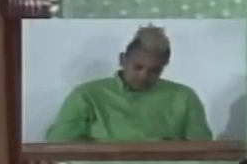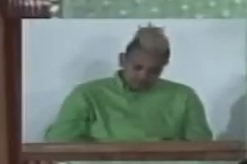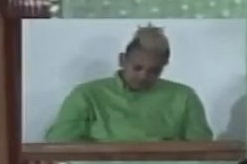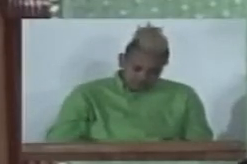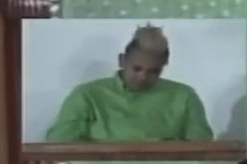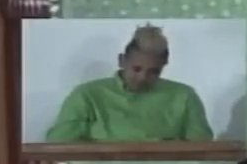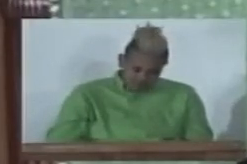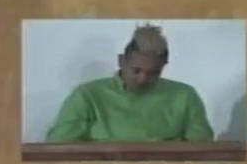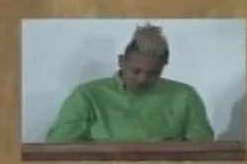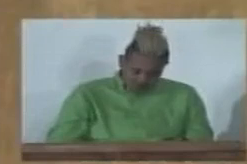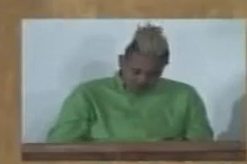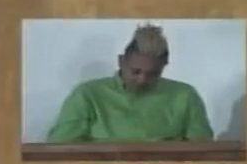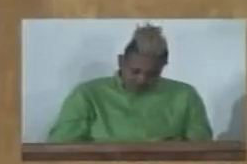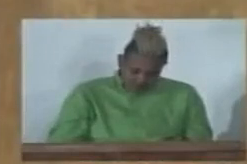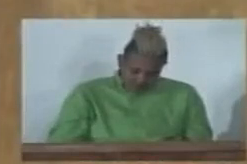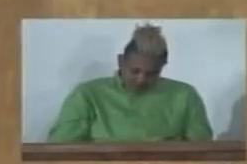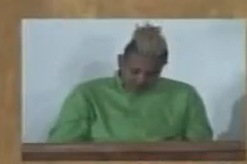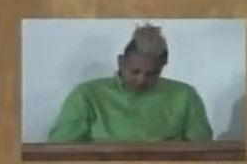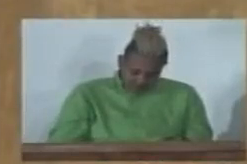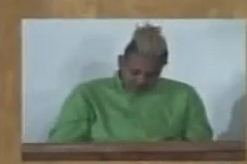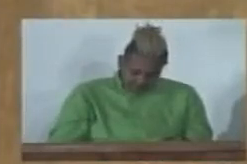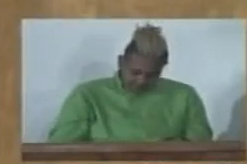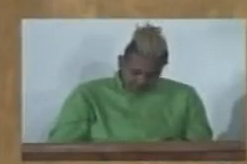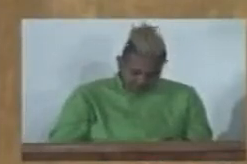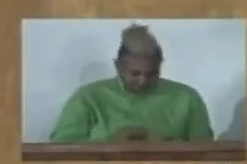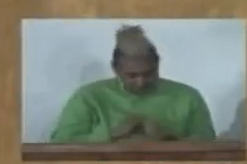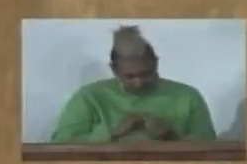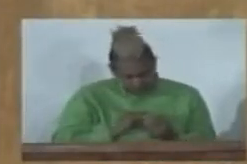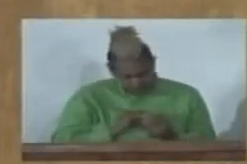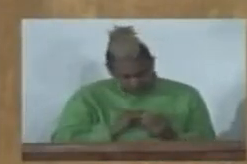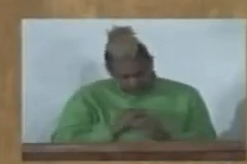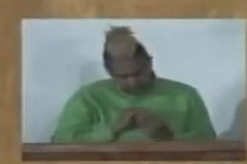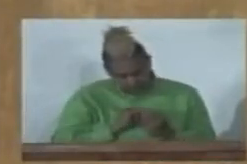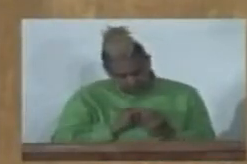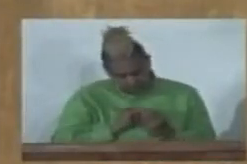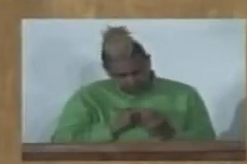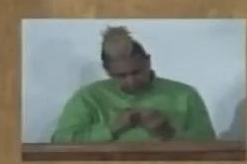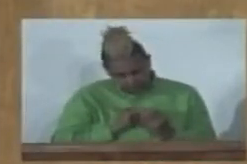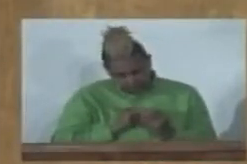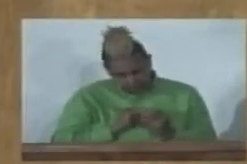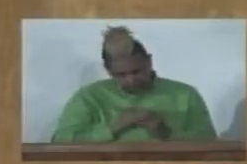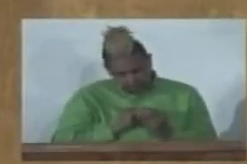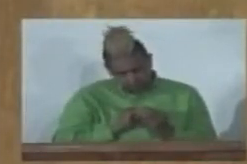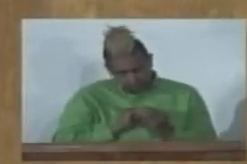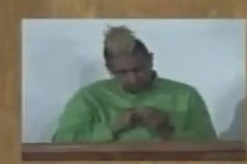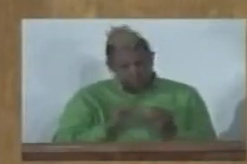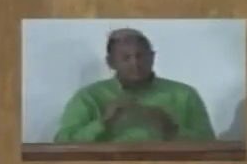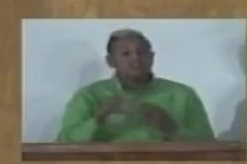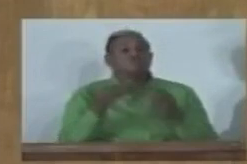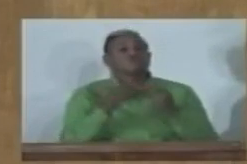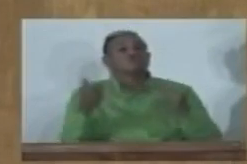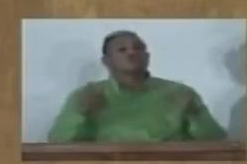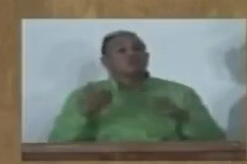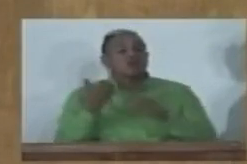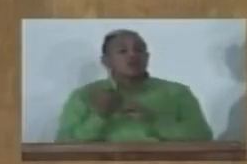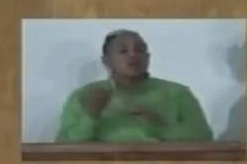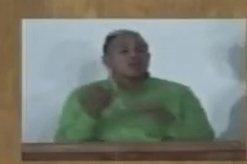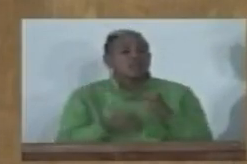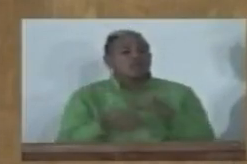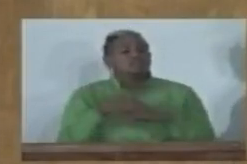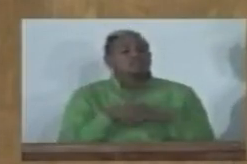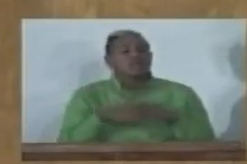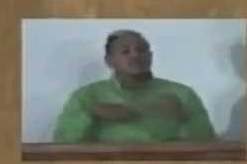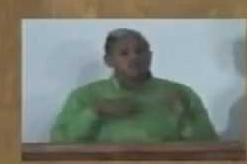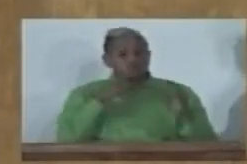in the resolution we got last night, and only last night, so we have not the chance to go through it and